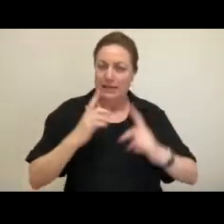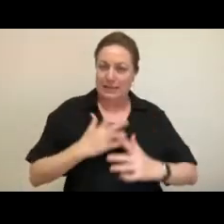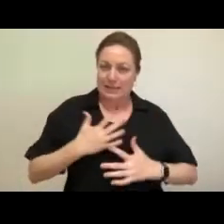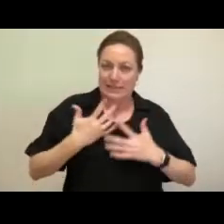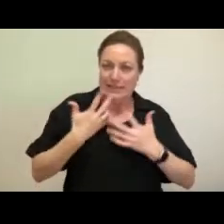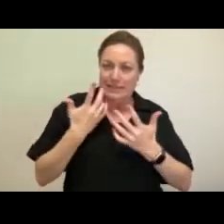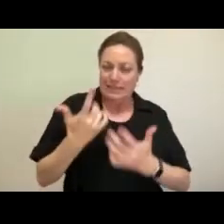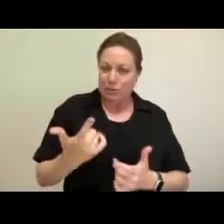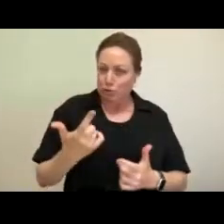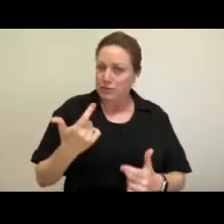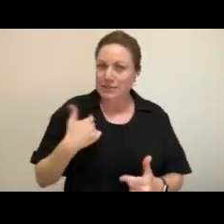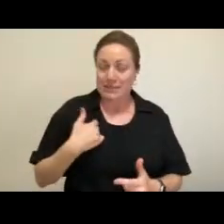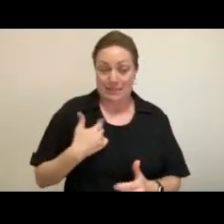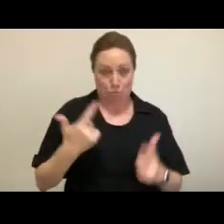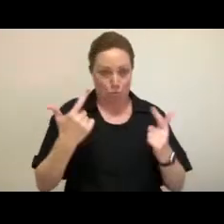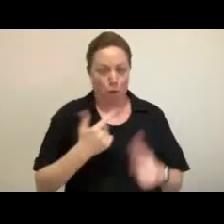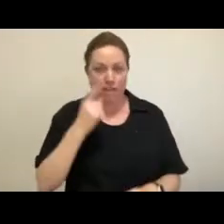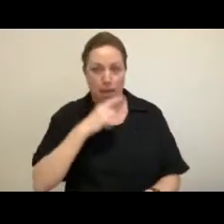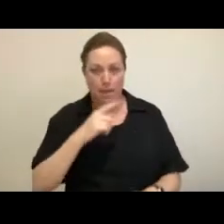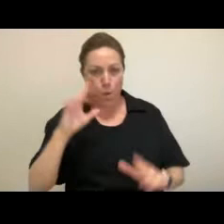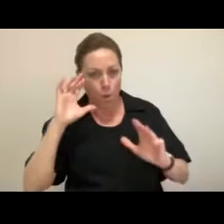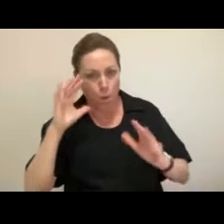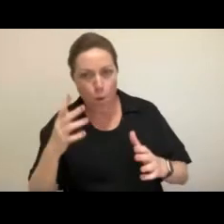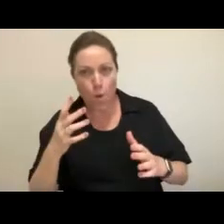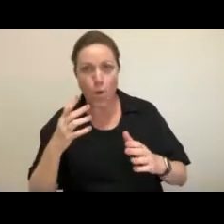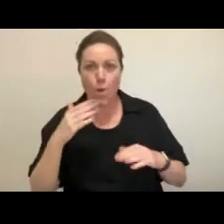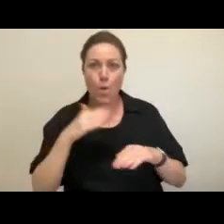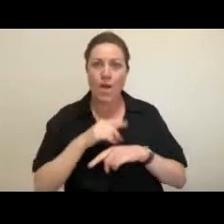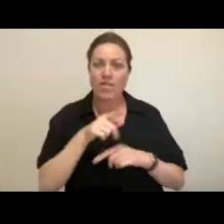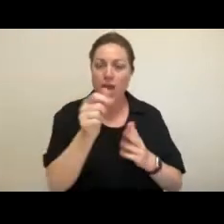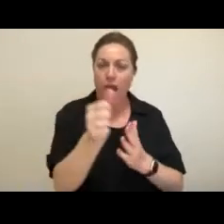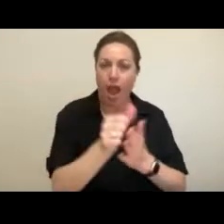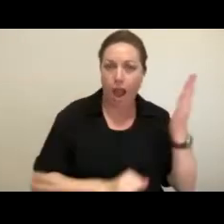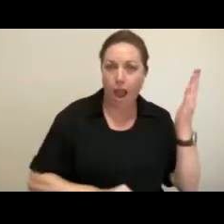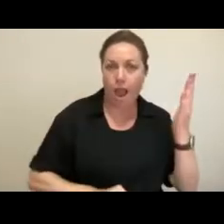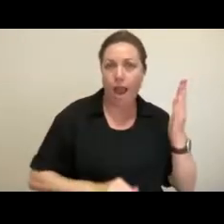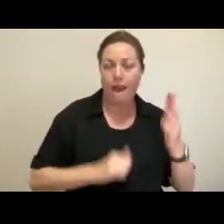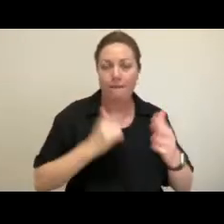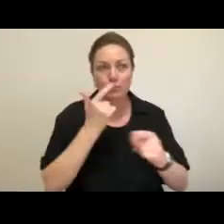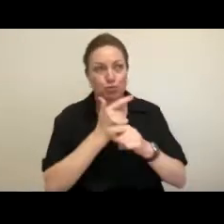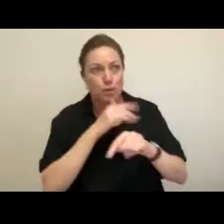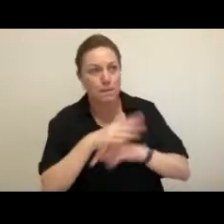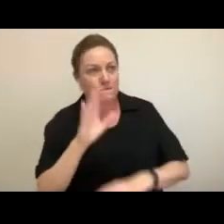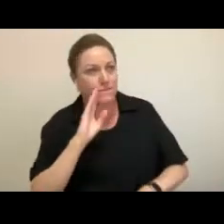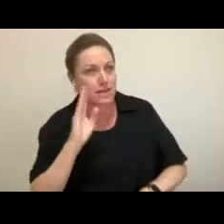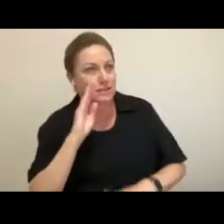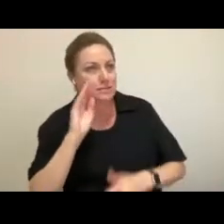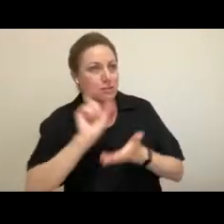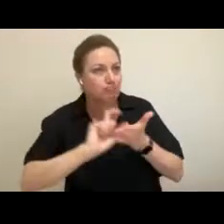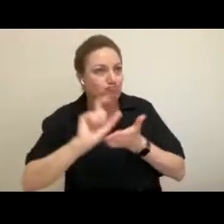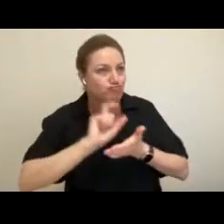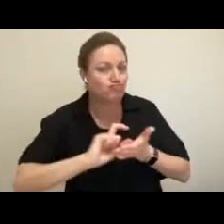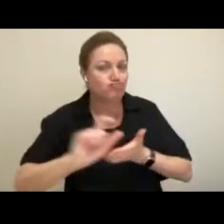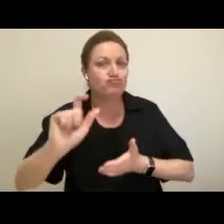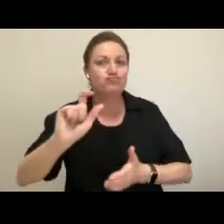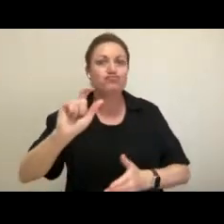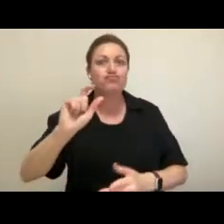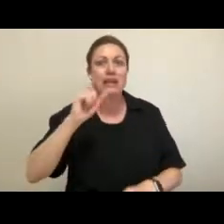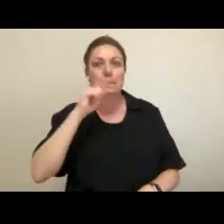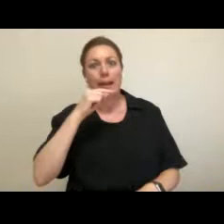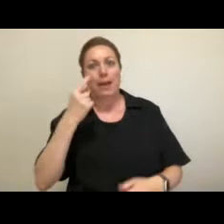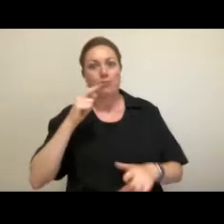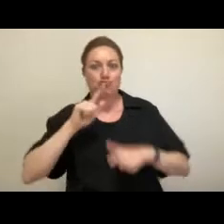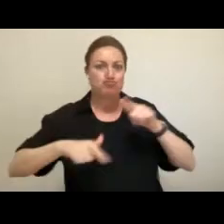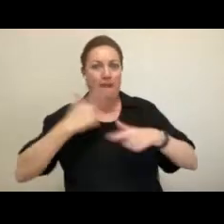fan clubs where people are connecting on social media and running around the underground trying to find and trace